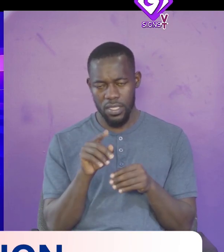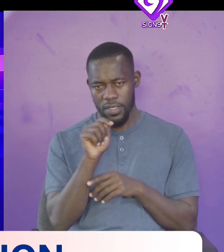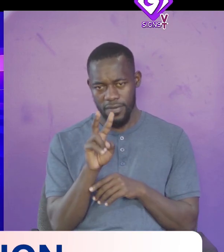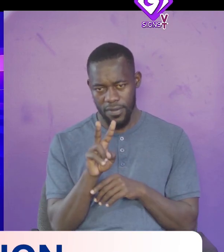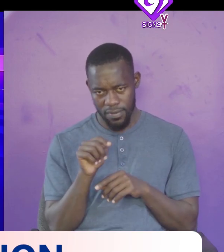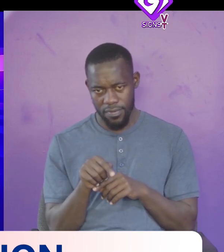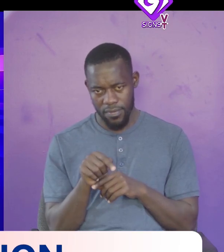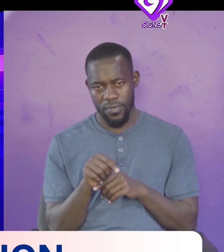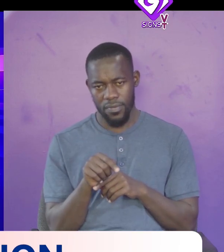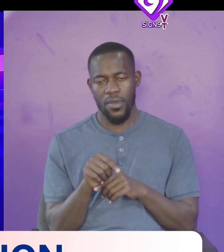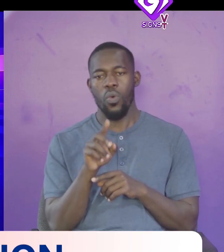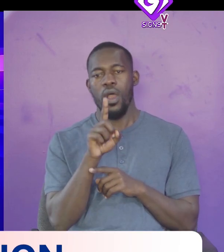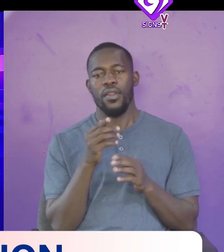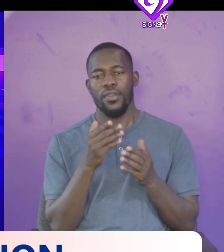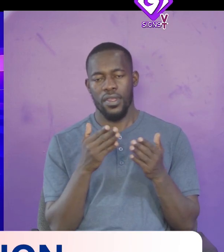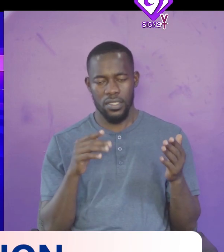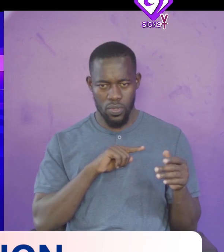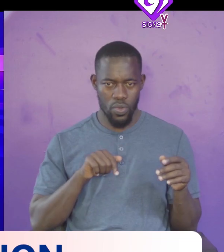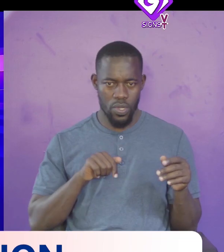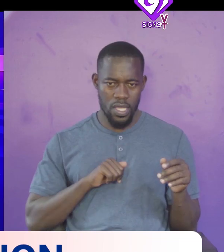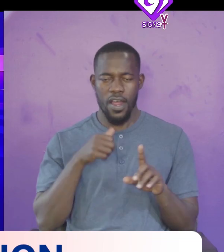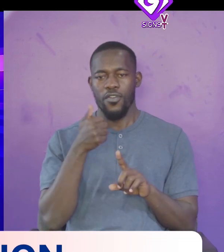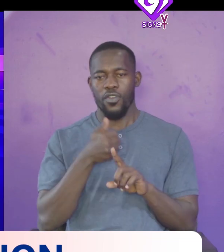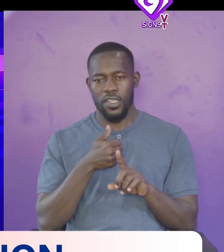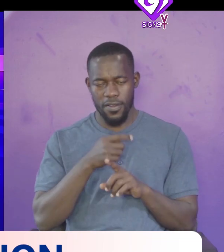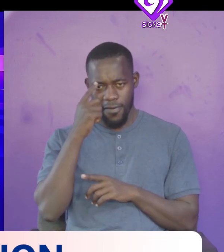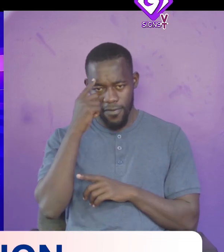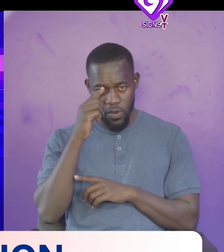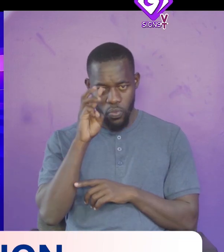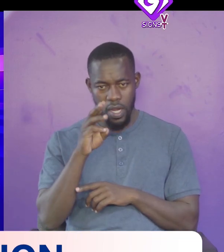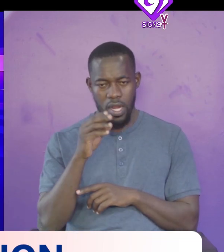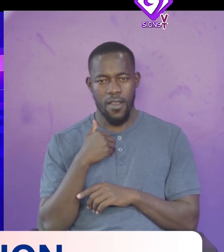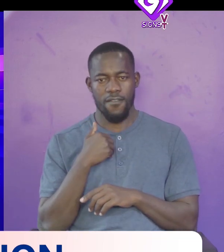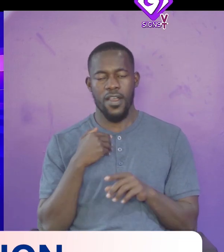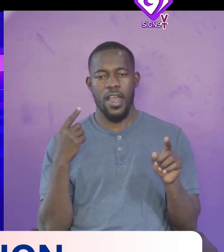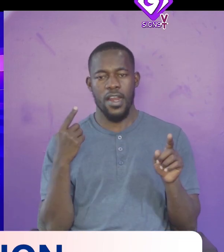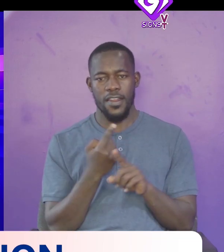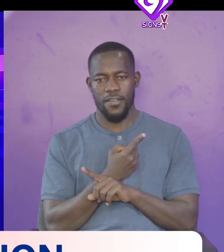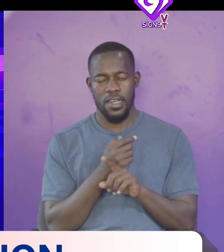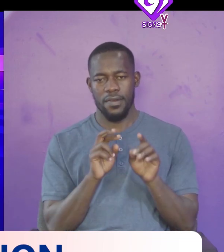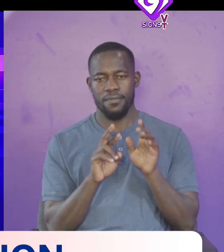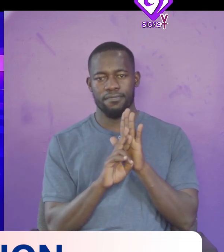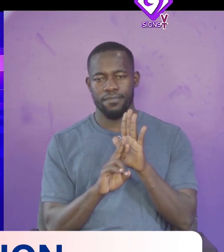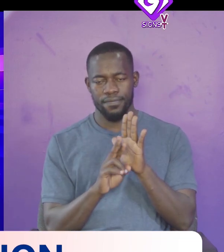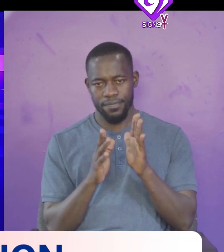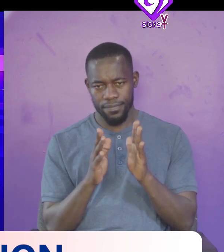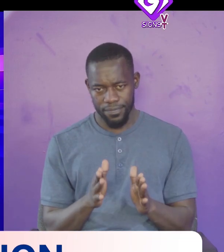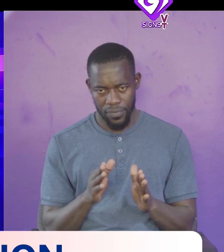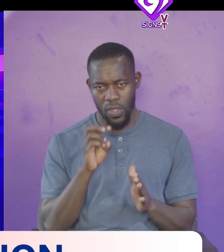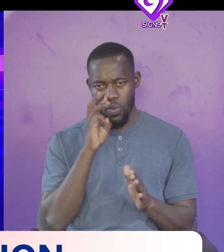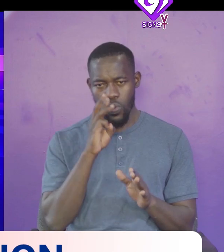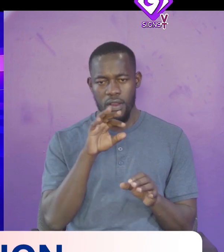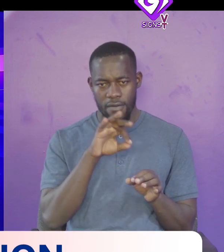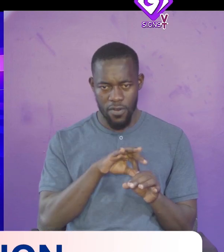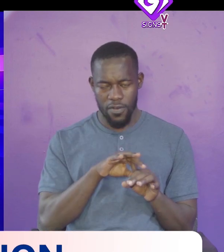So one of the things we are saying that we are going to have a different kind of representation. Okay. You are going to elect from the